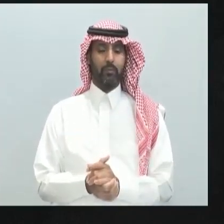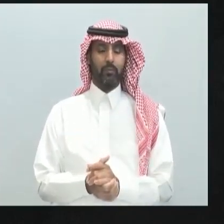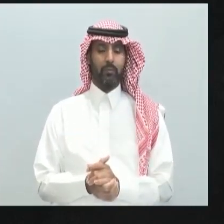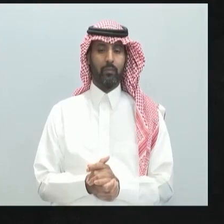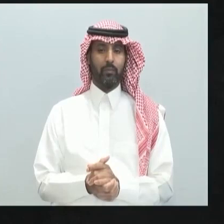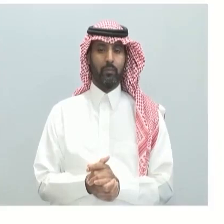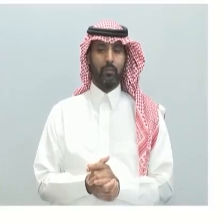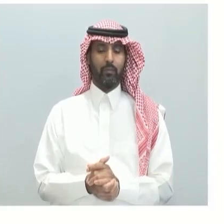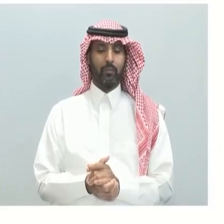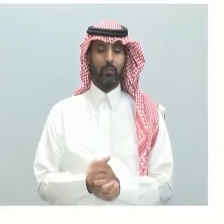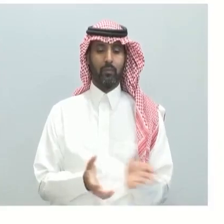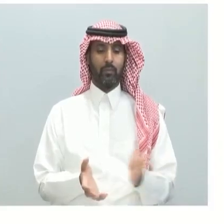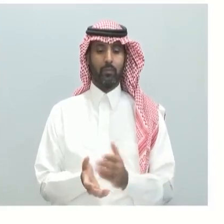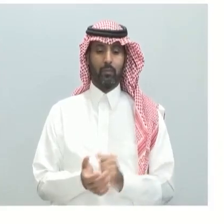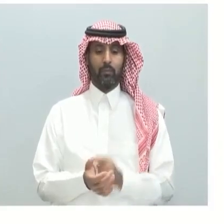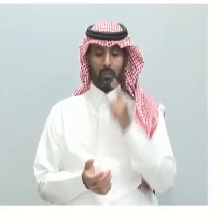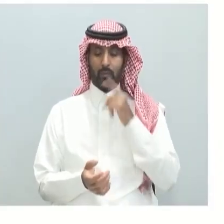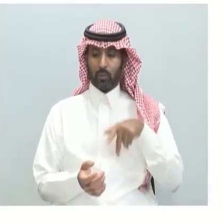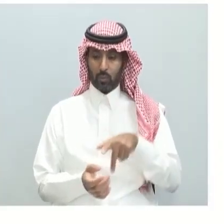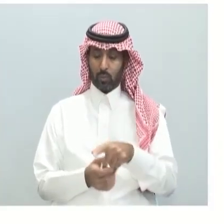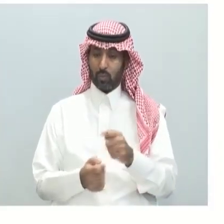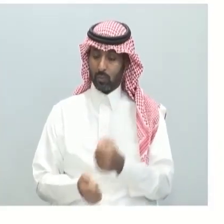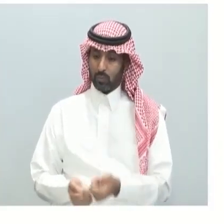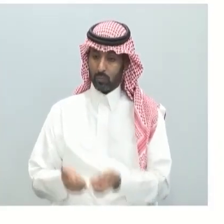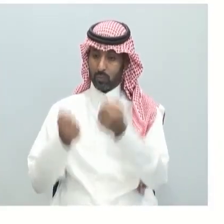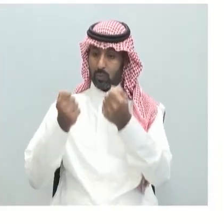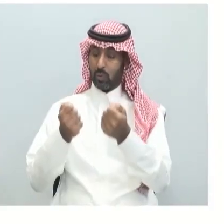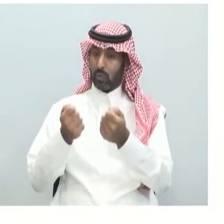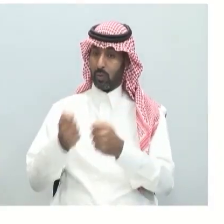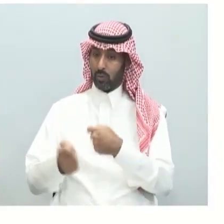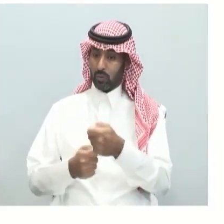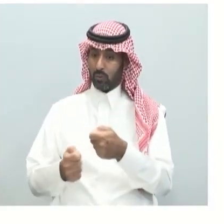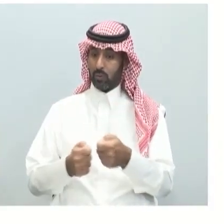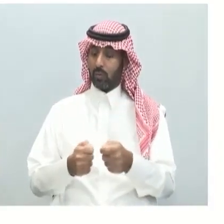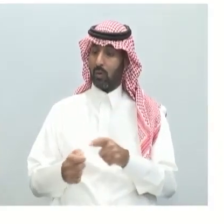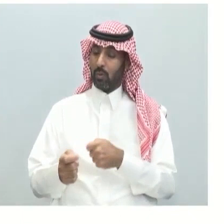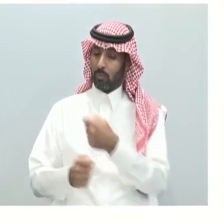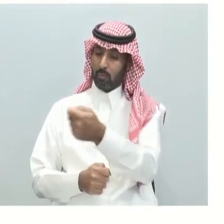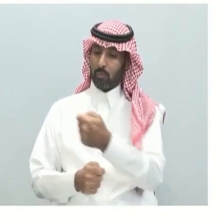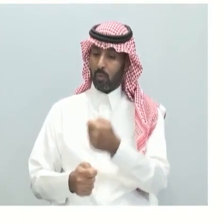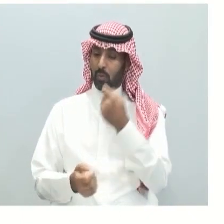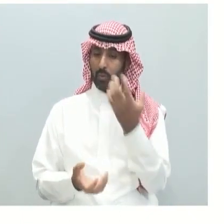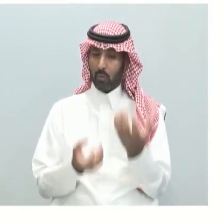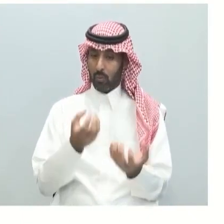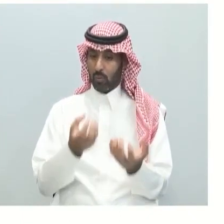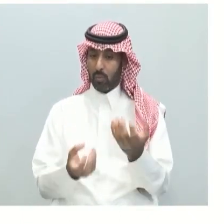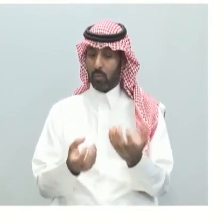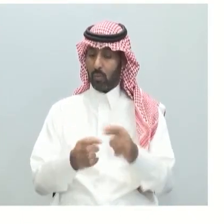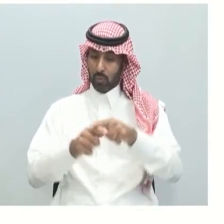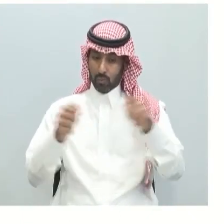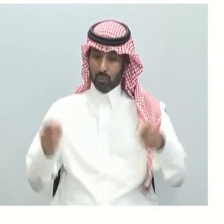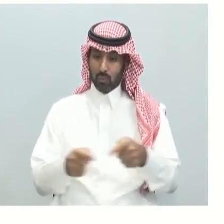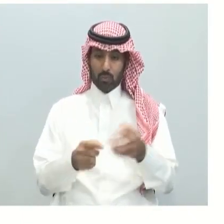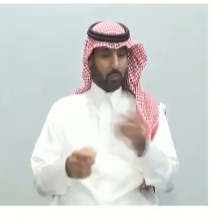Let's see the answer here together. They went to stores near the central market that sold goods by weight out of large canisters